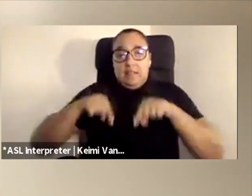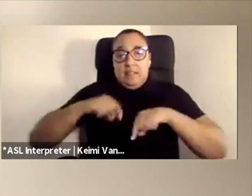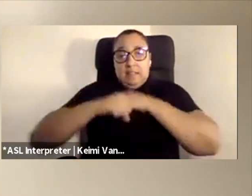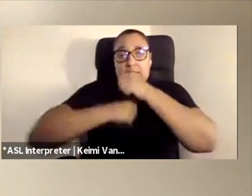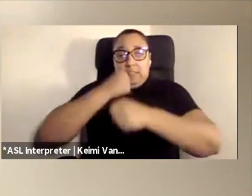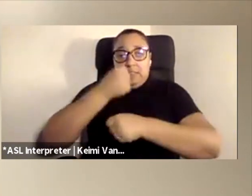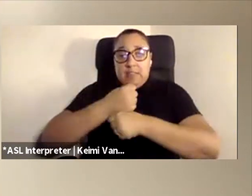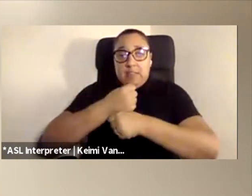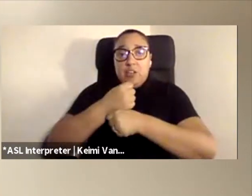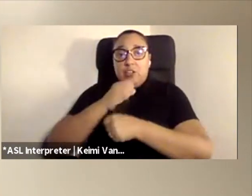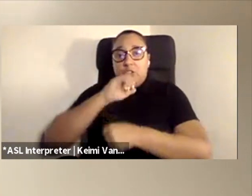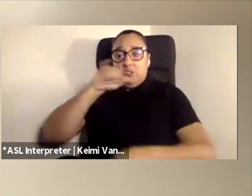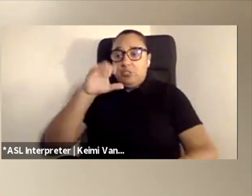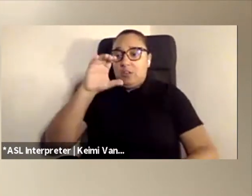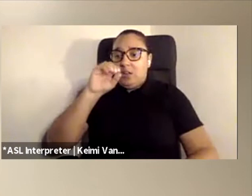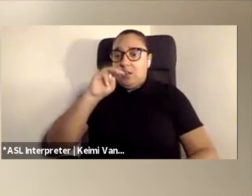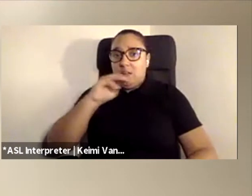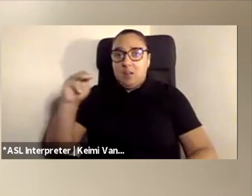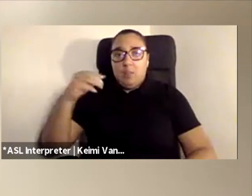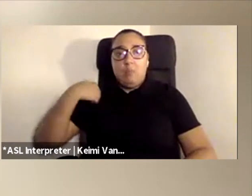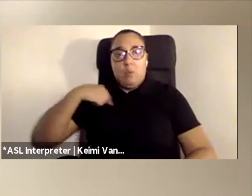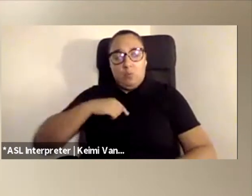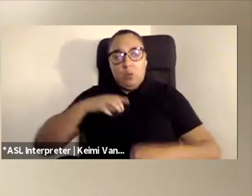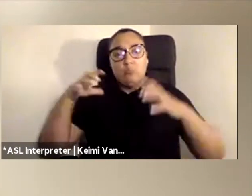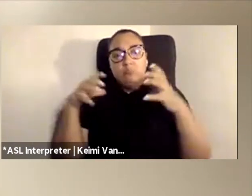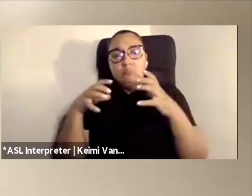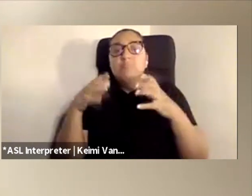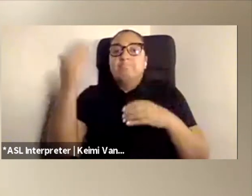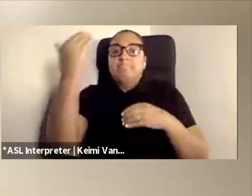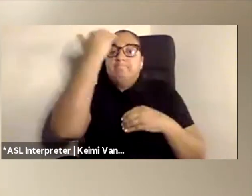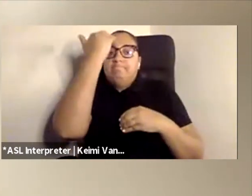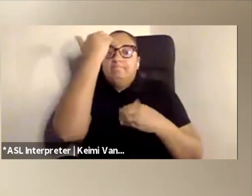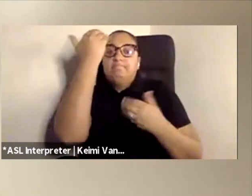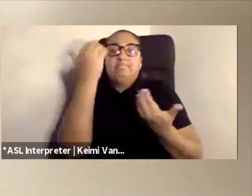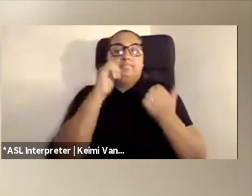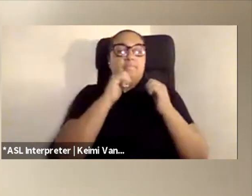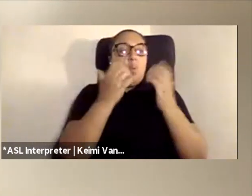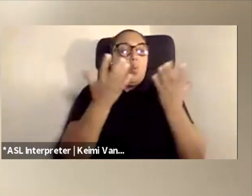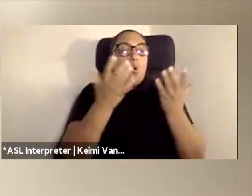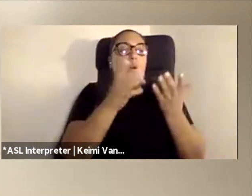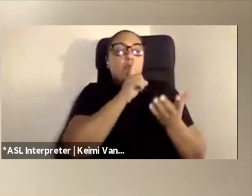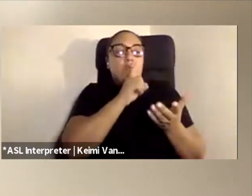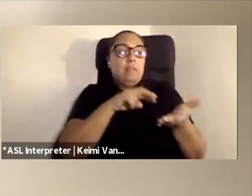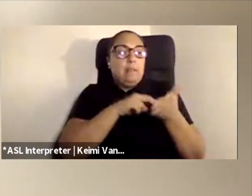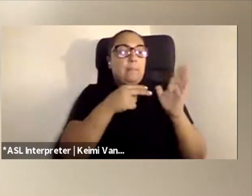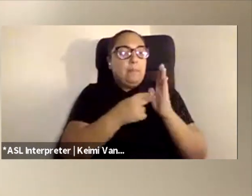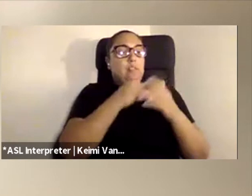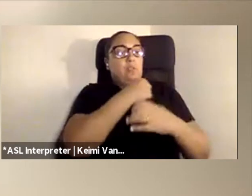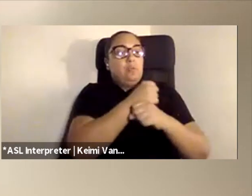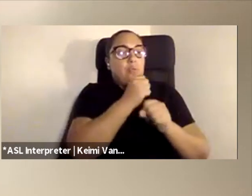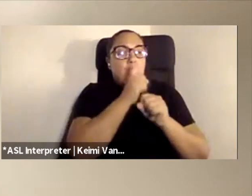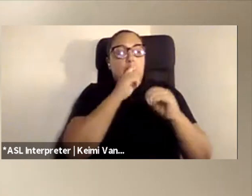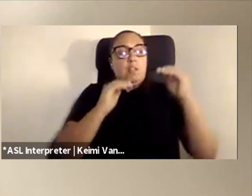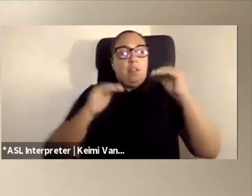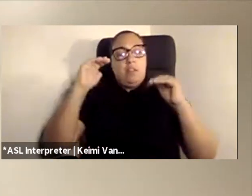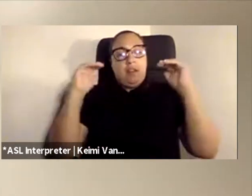dancers, administrators, and artists in changing times, from reflecting upon what it truly means to create equitable dance environments